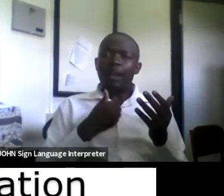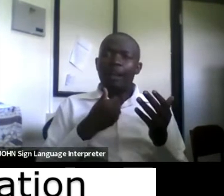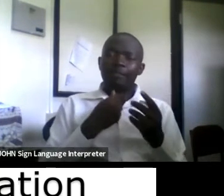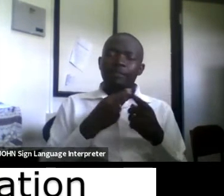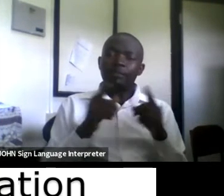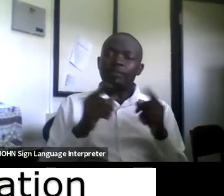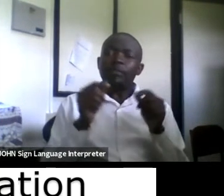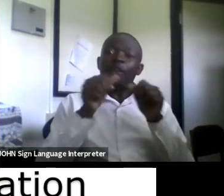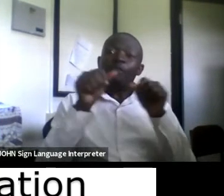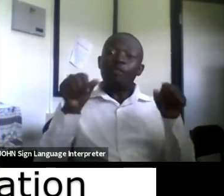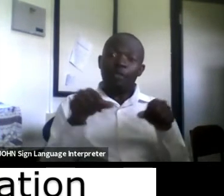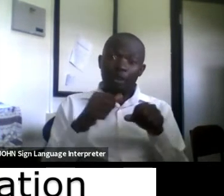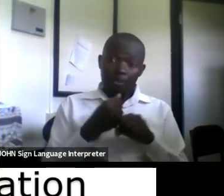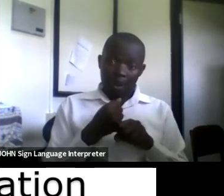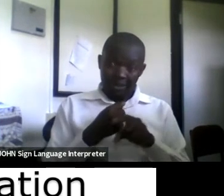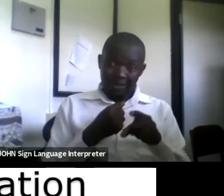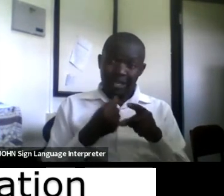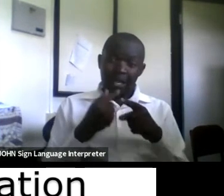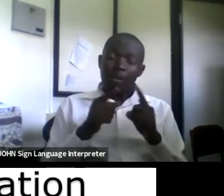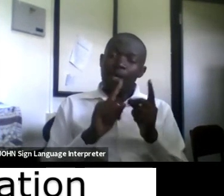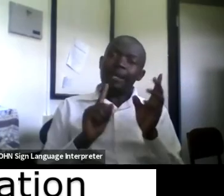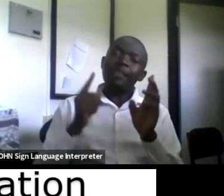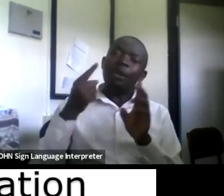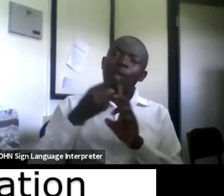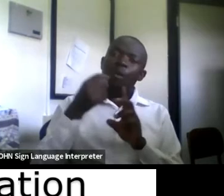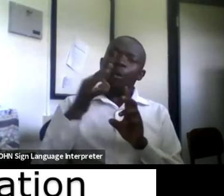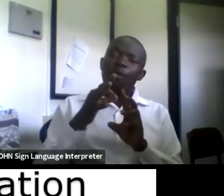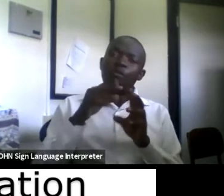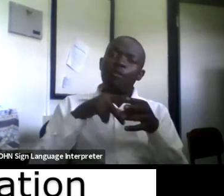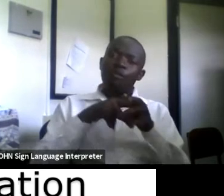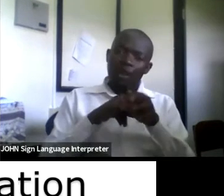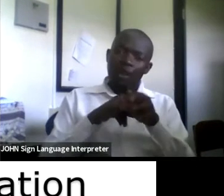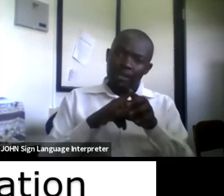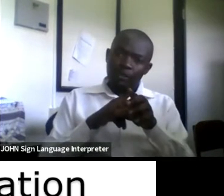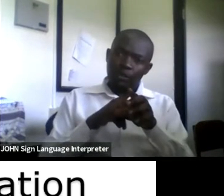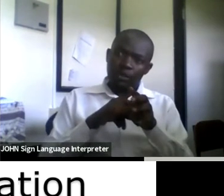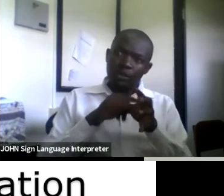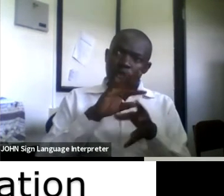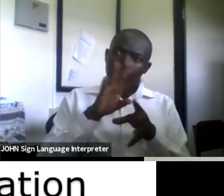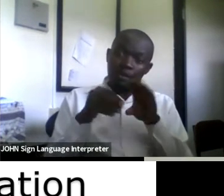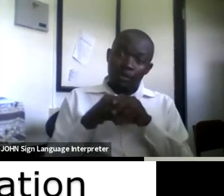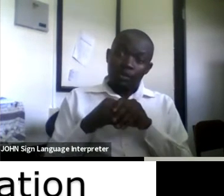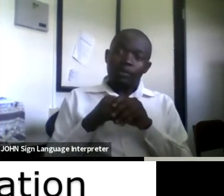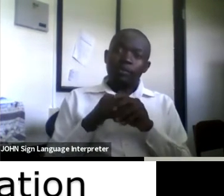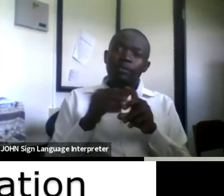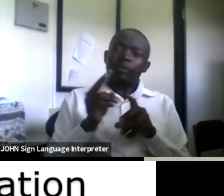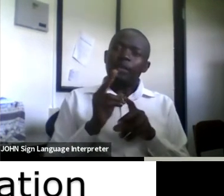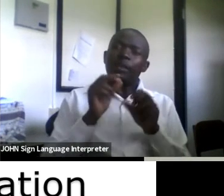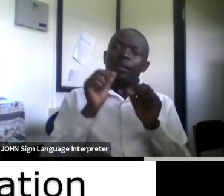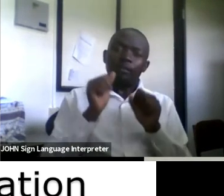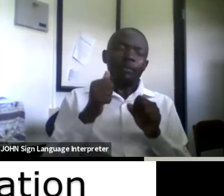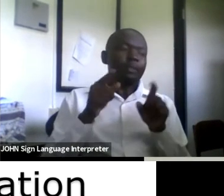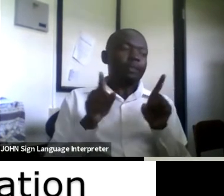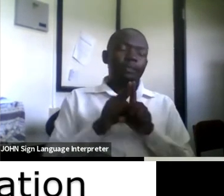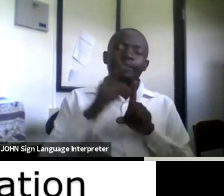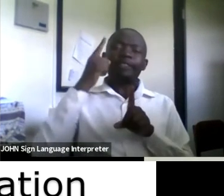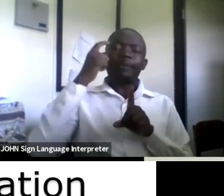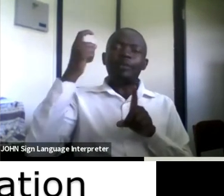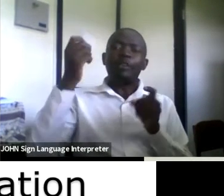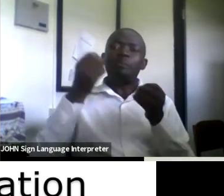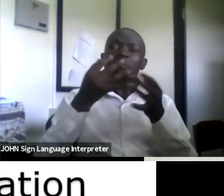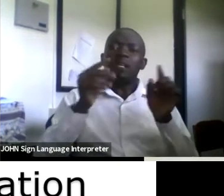However, the goal of rehabilitation for all still remains a distant dream for many of the